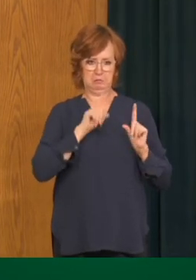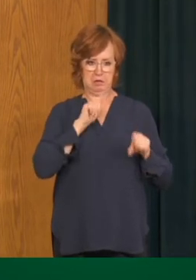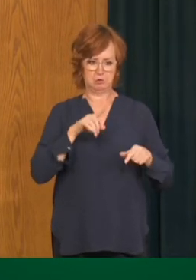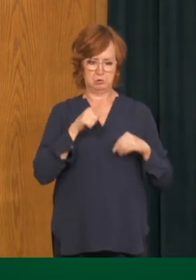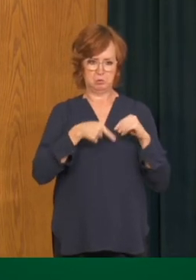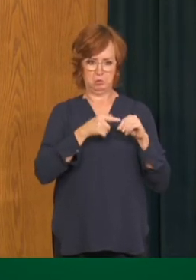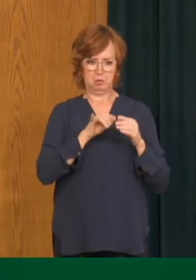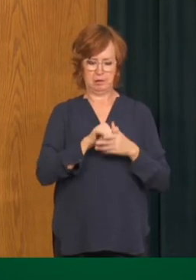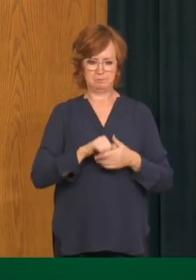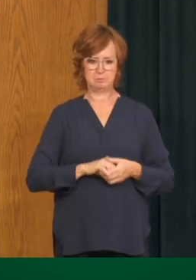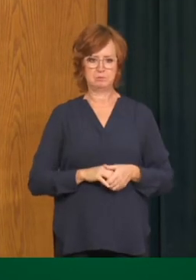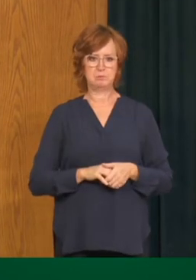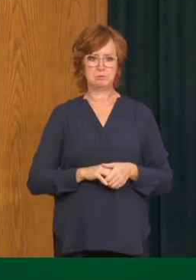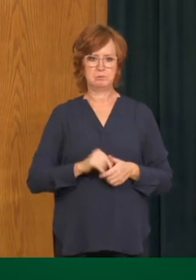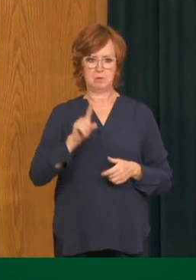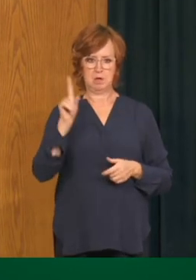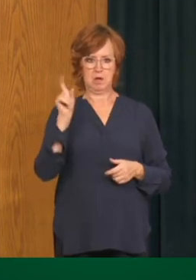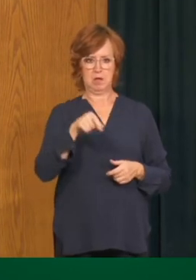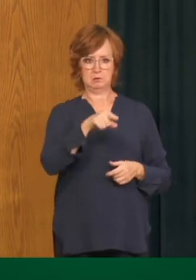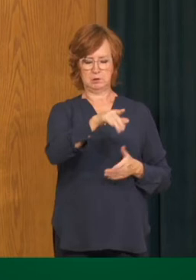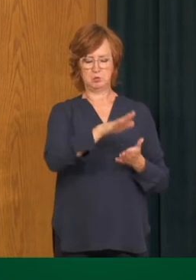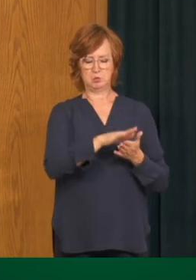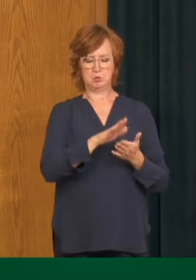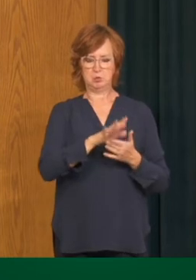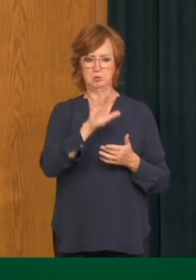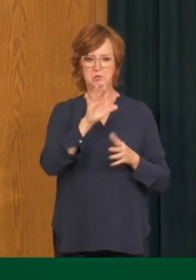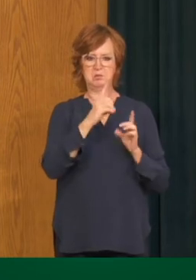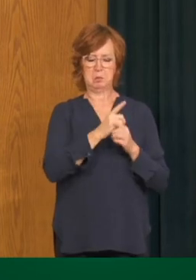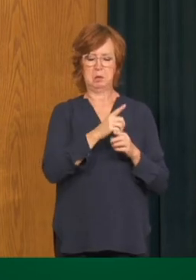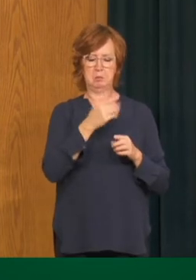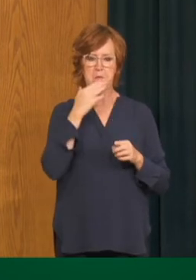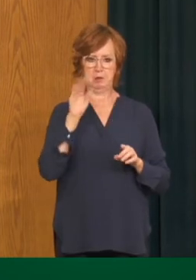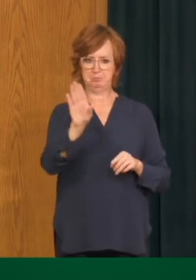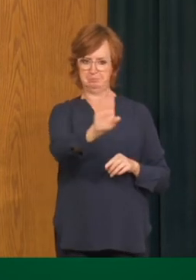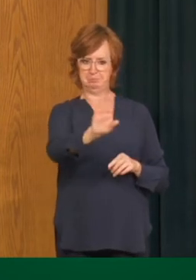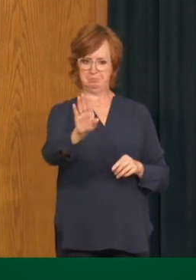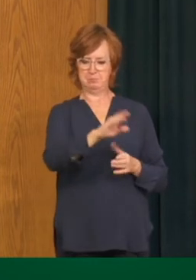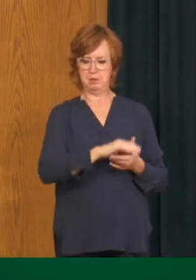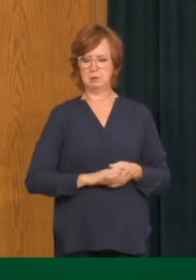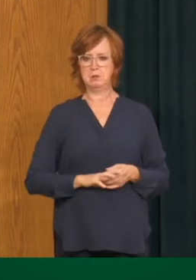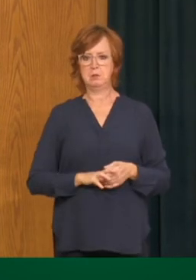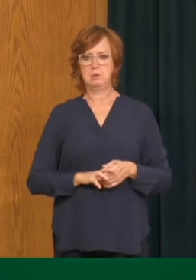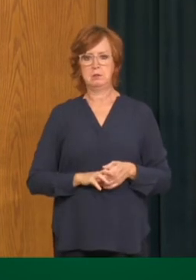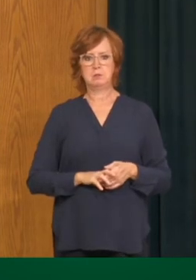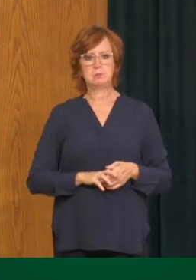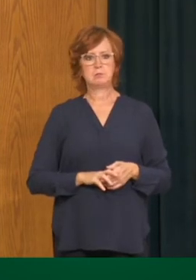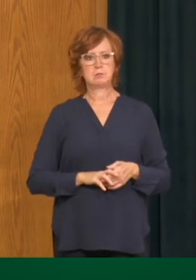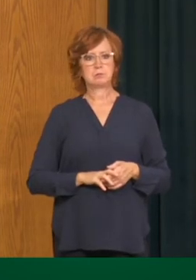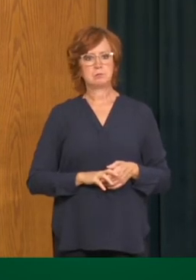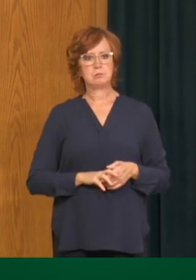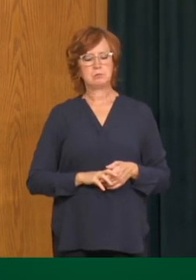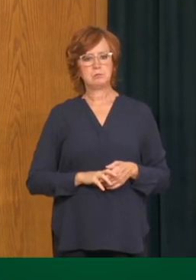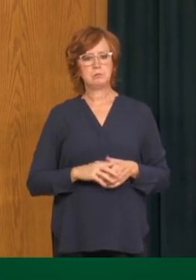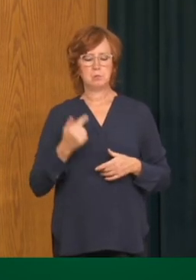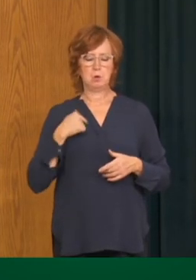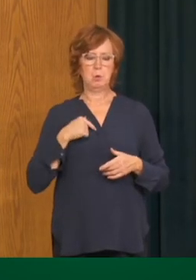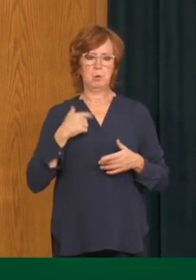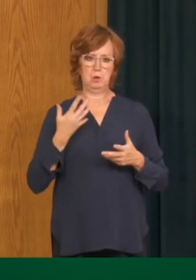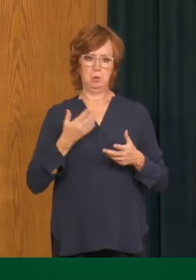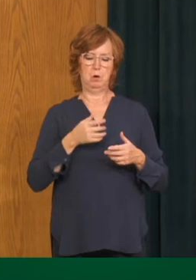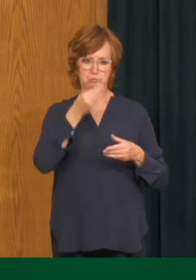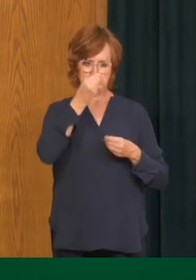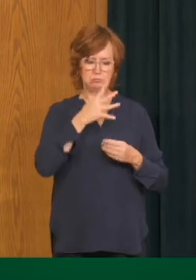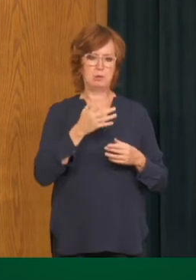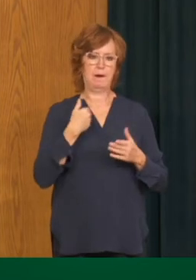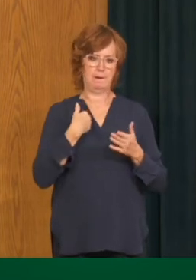best placed to them. What we're doing is ensuring that the resources are available, and that we're working very closely